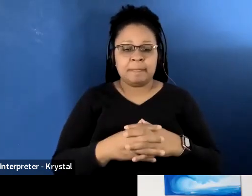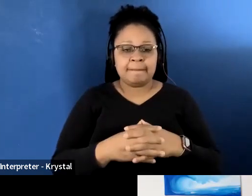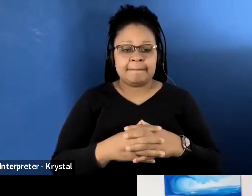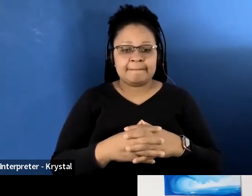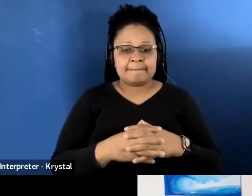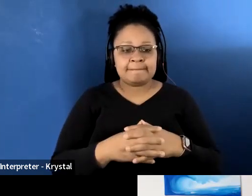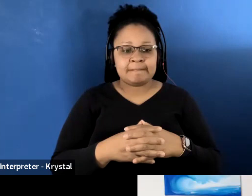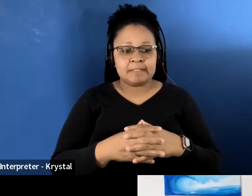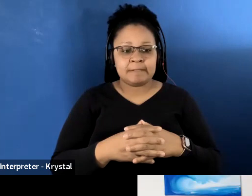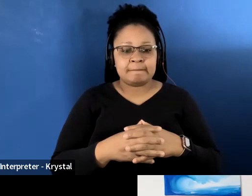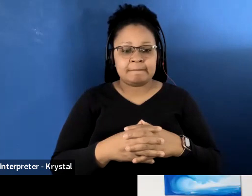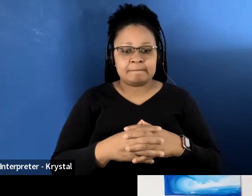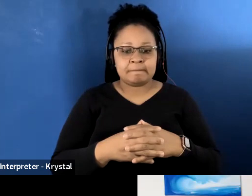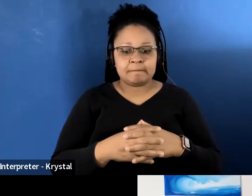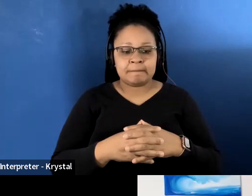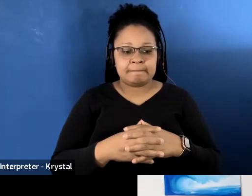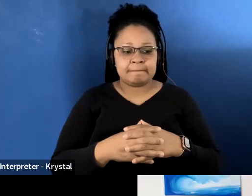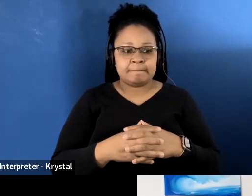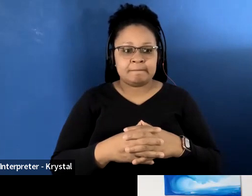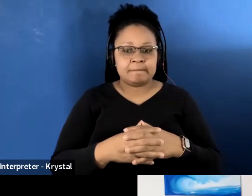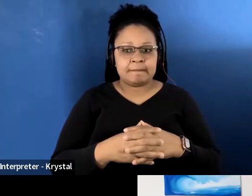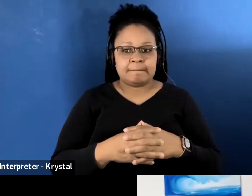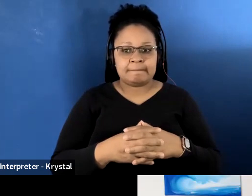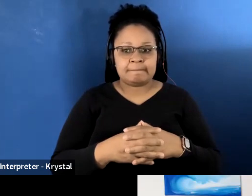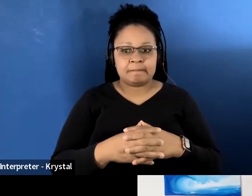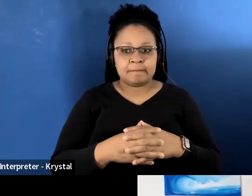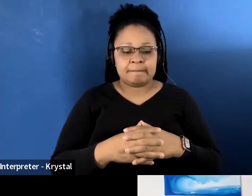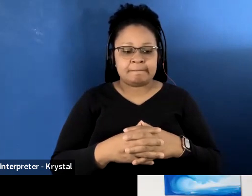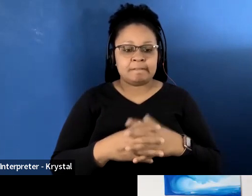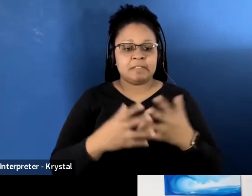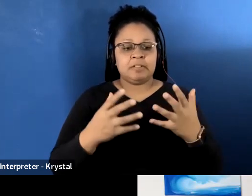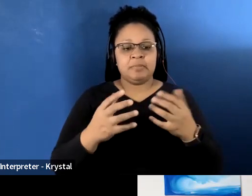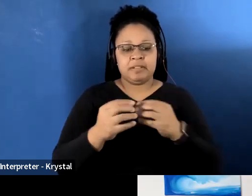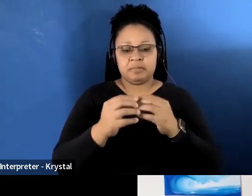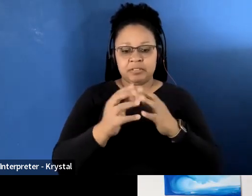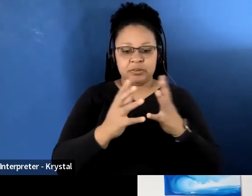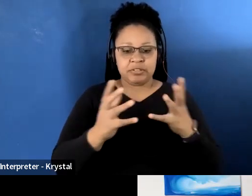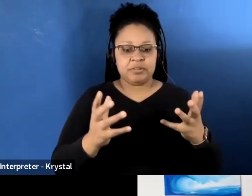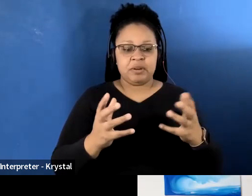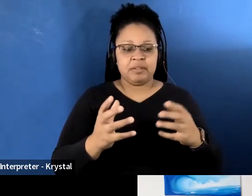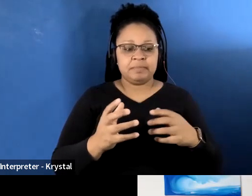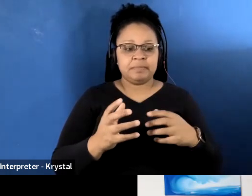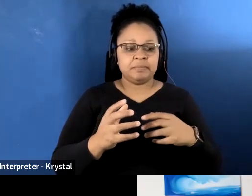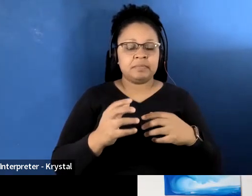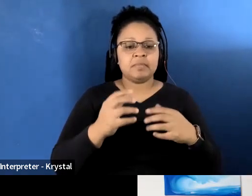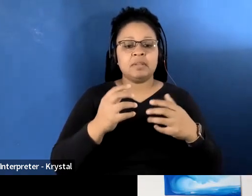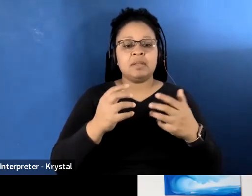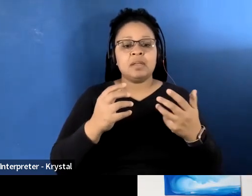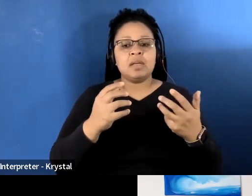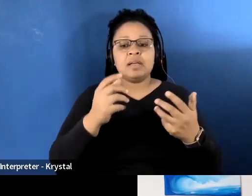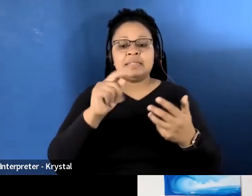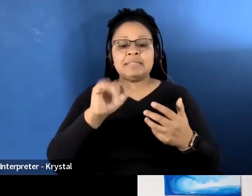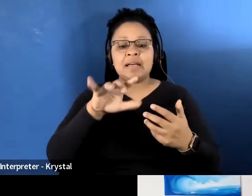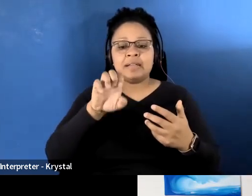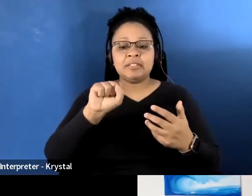Sure. who's got Taisha. I also have got depression, anxiety,